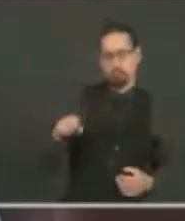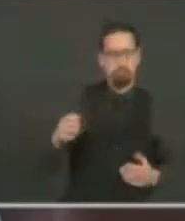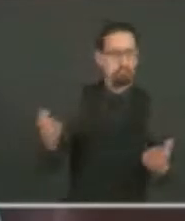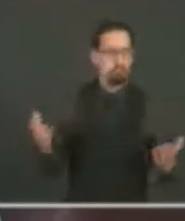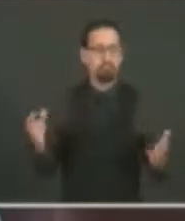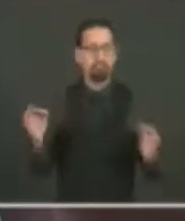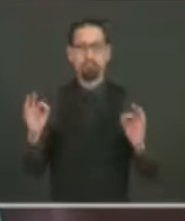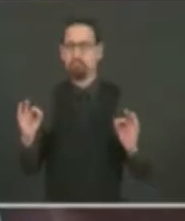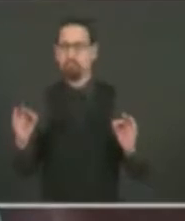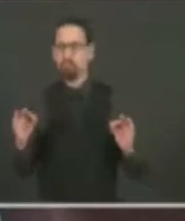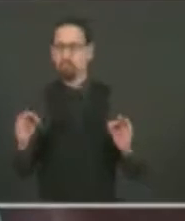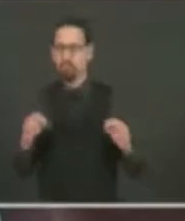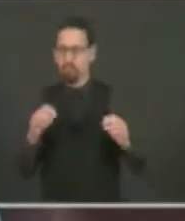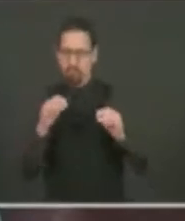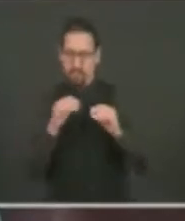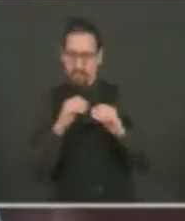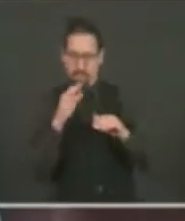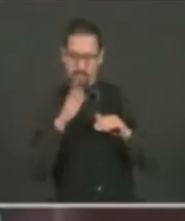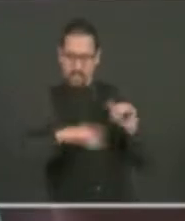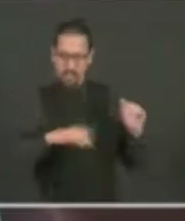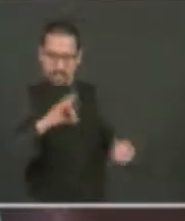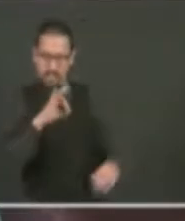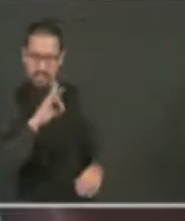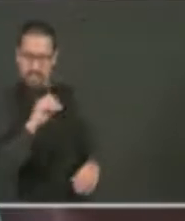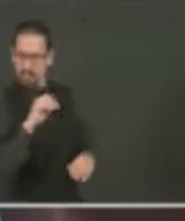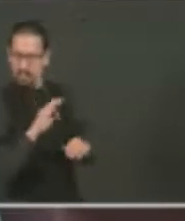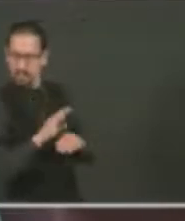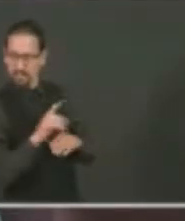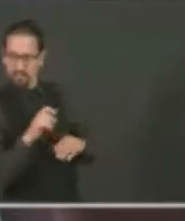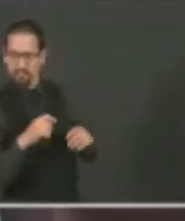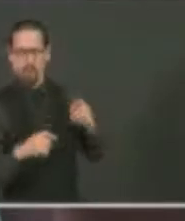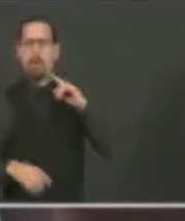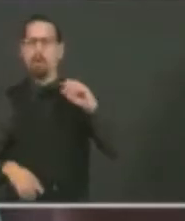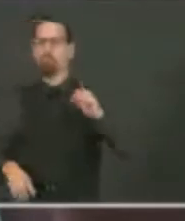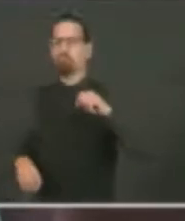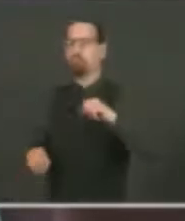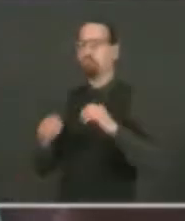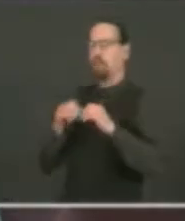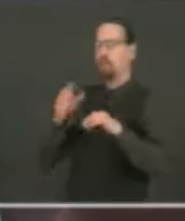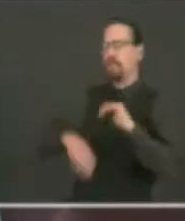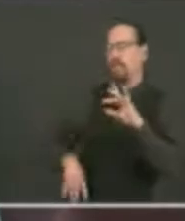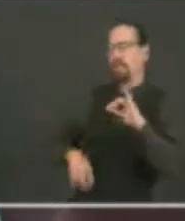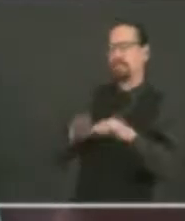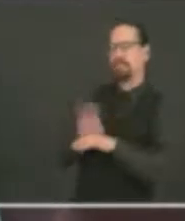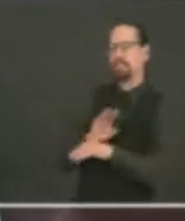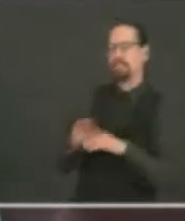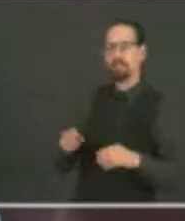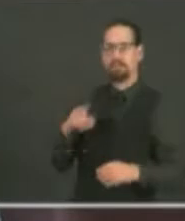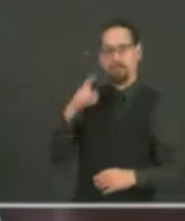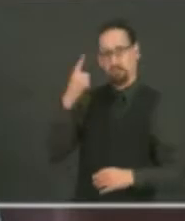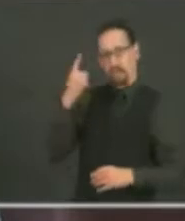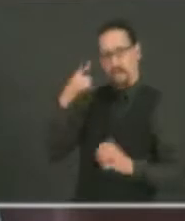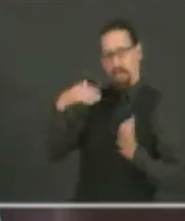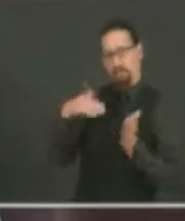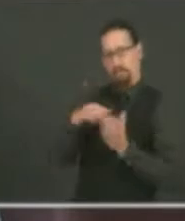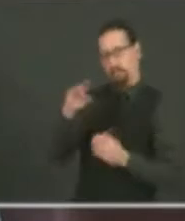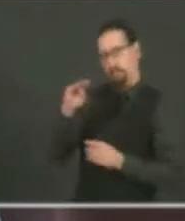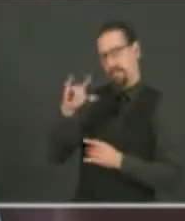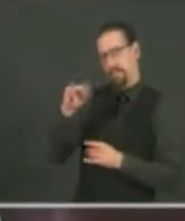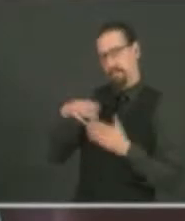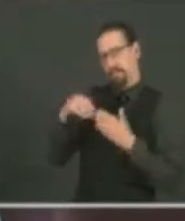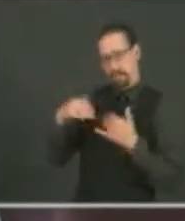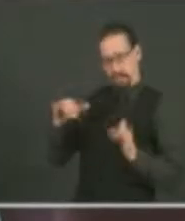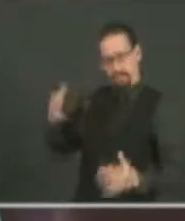More than 80? Okay. More than 80. Is it at the 1 million, or is there still money? Is there, if it's been that